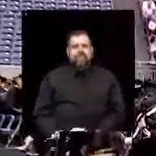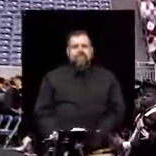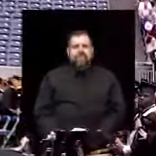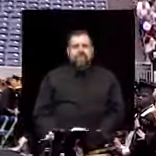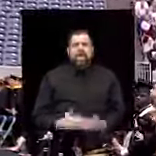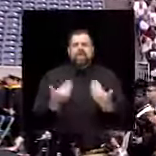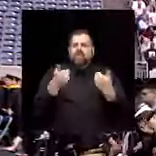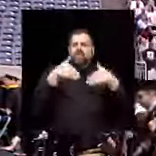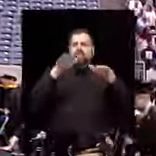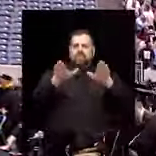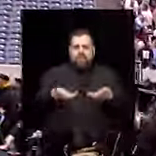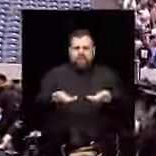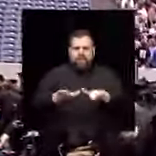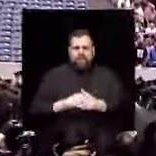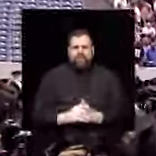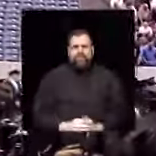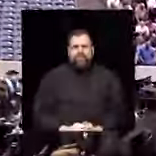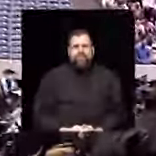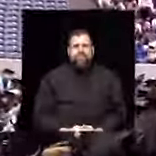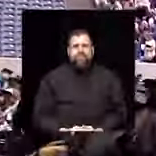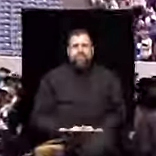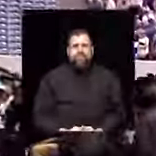You may now be seated.